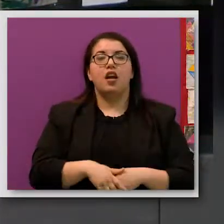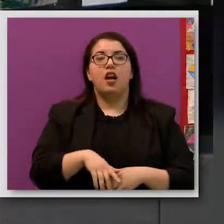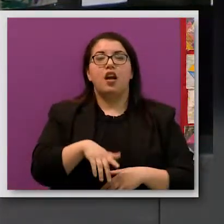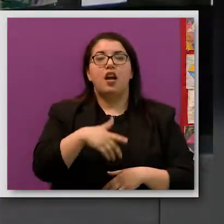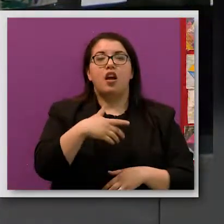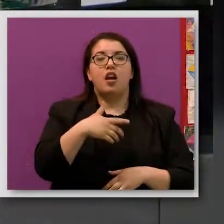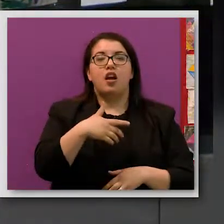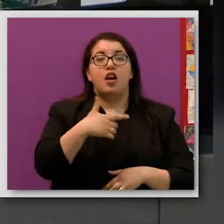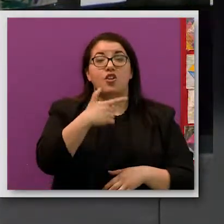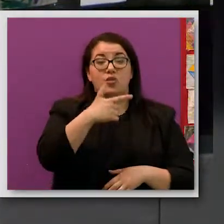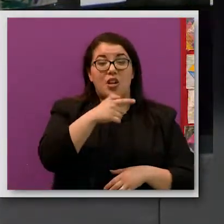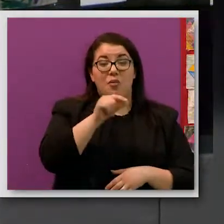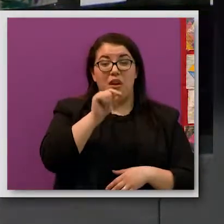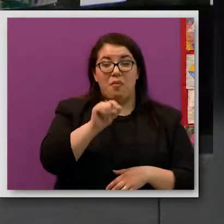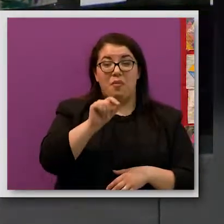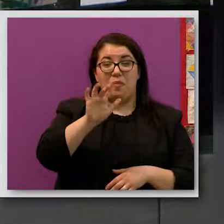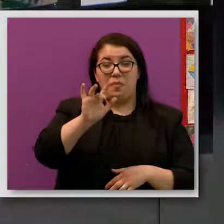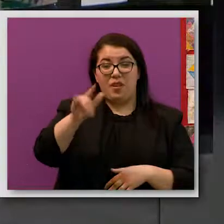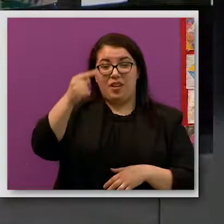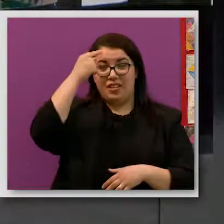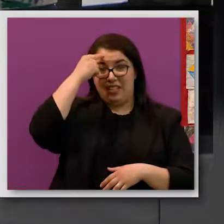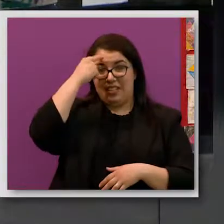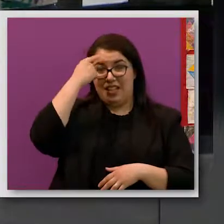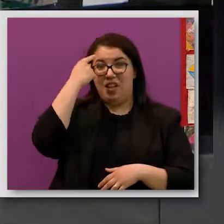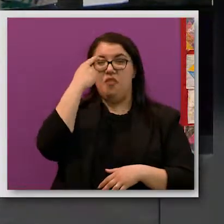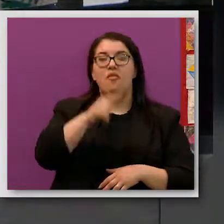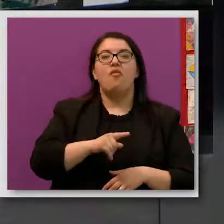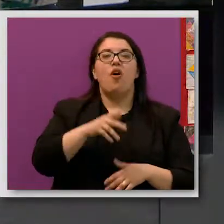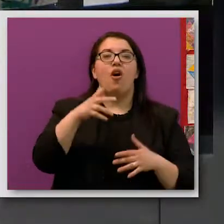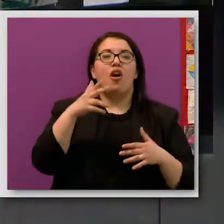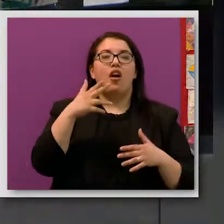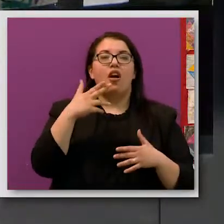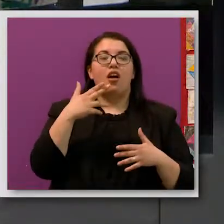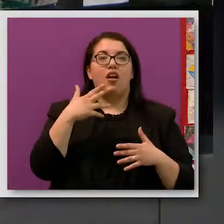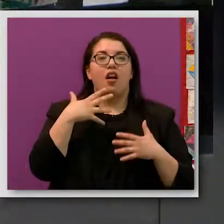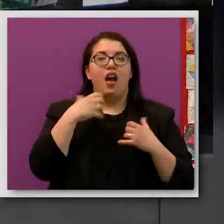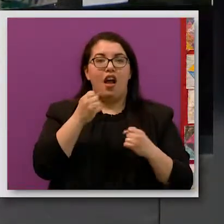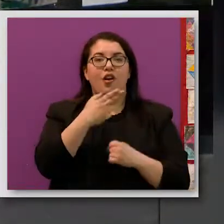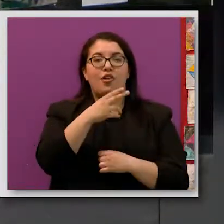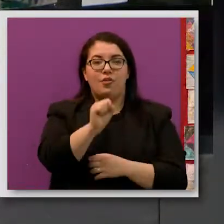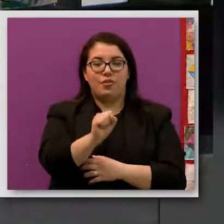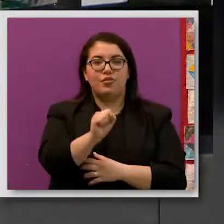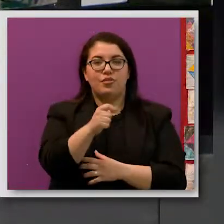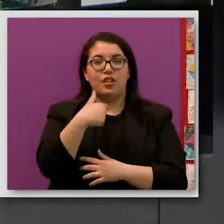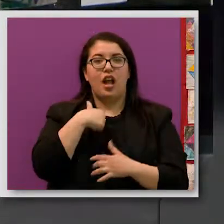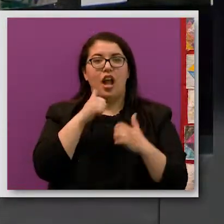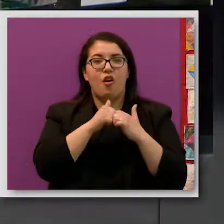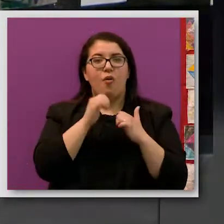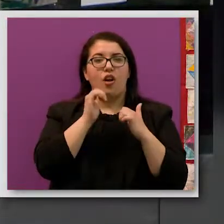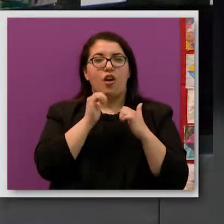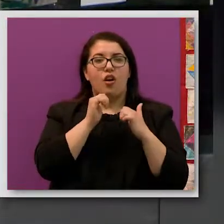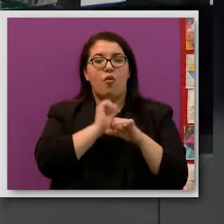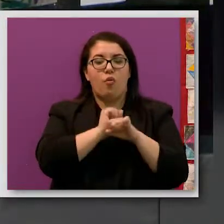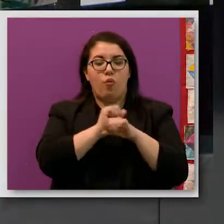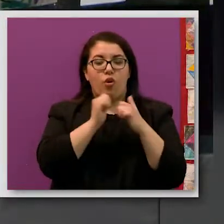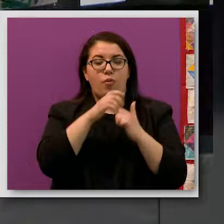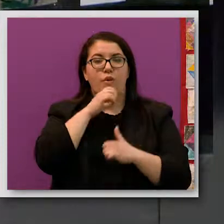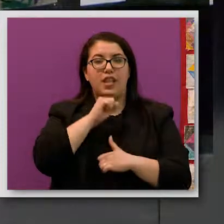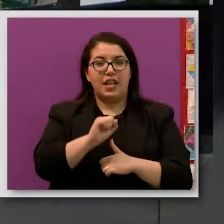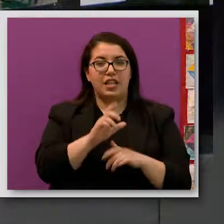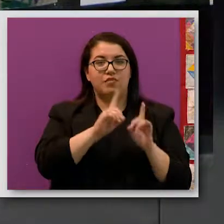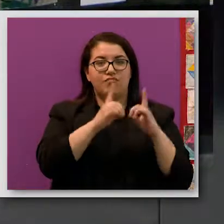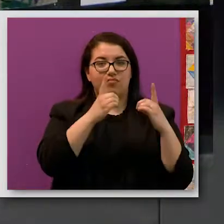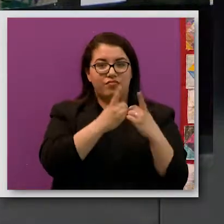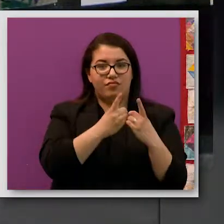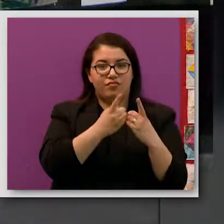$21.25 for health and human services. I work with the aging division with East River Family Strength and Collaborative, Ward